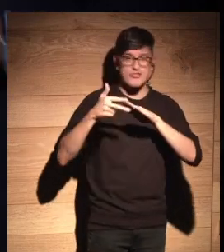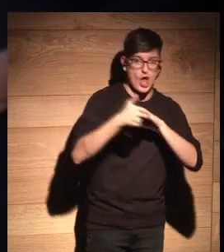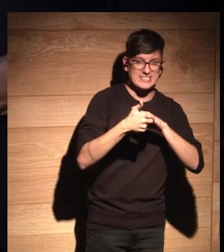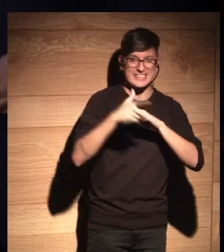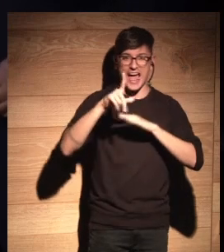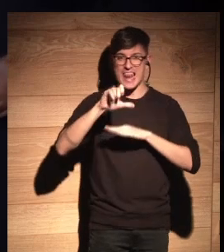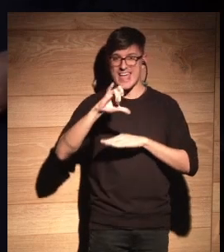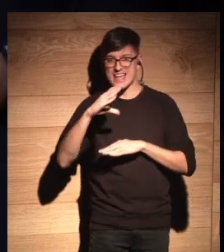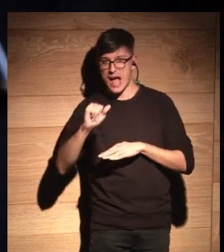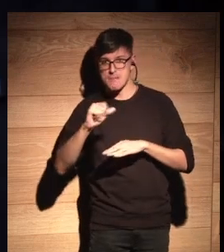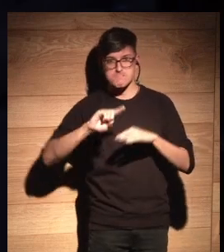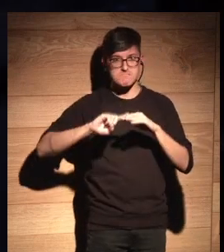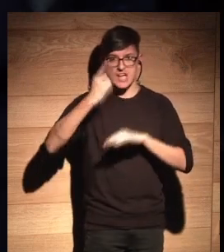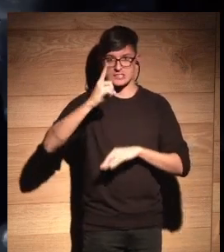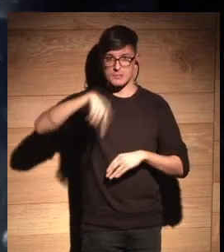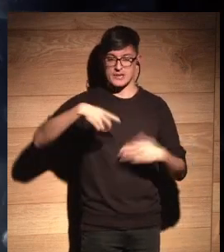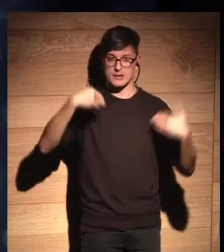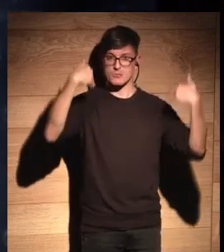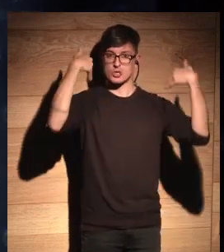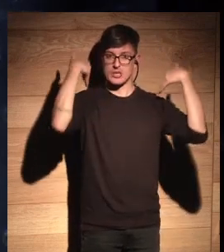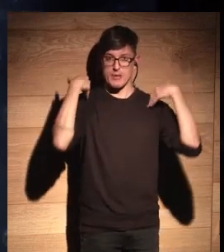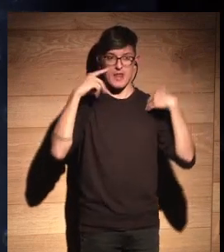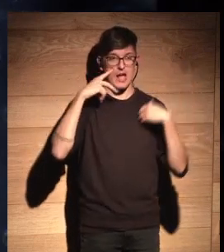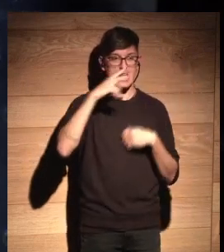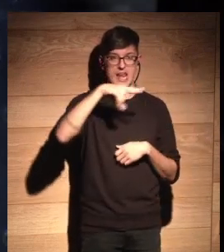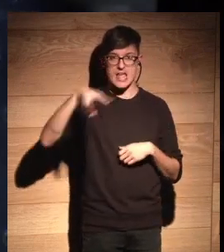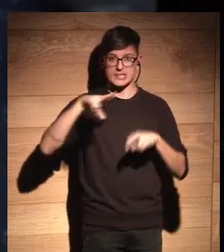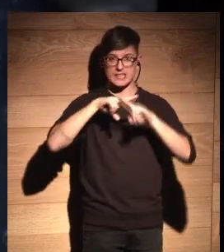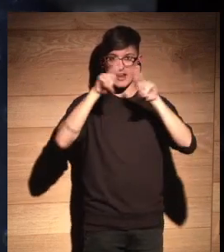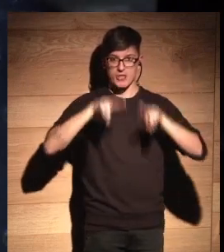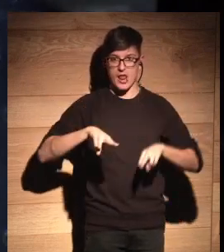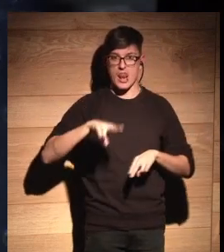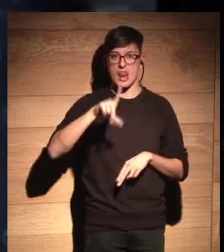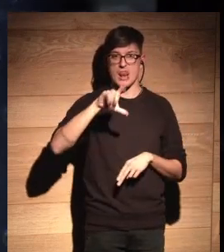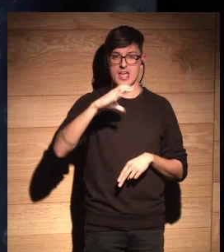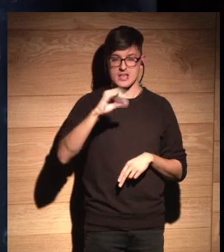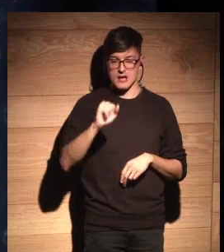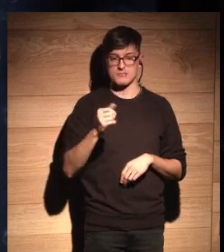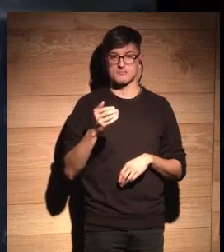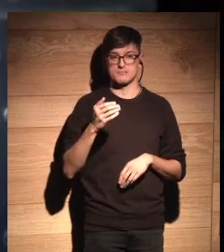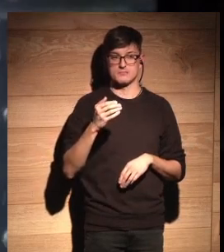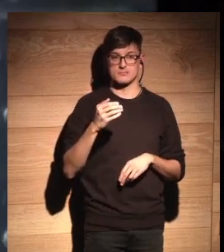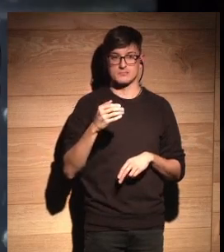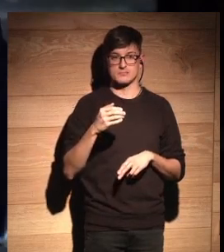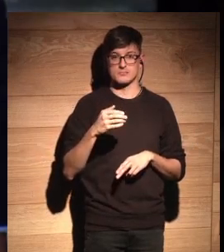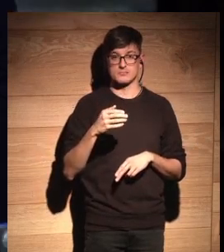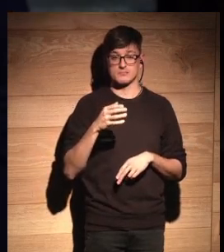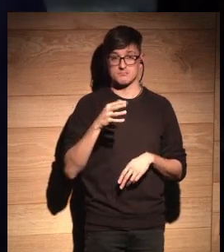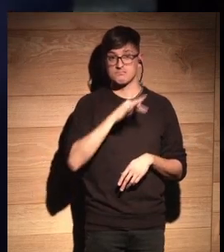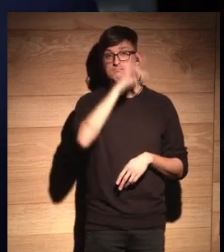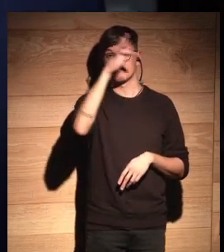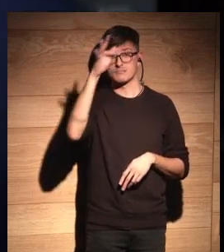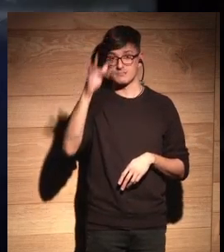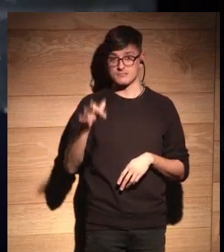biggest majority shareholder of Leica, she is the responsible or the person responsible for Leica Gallery